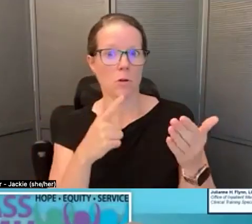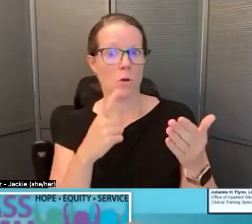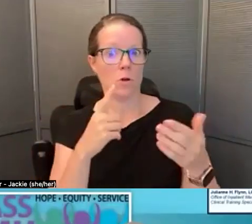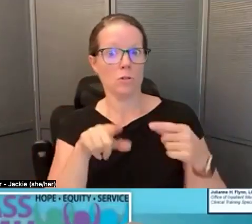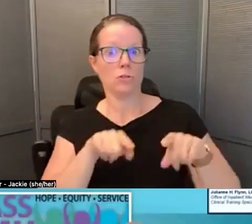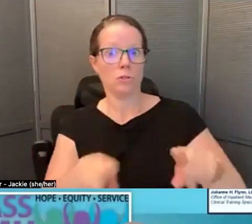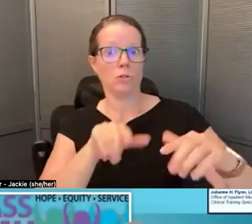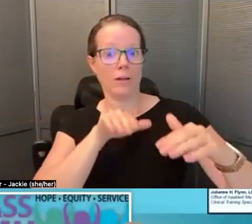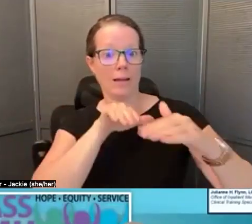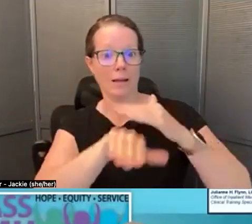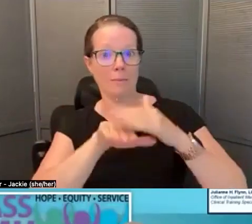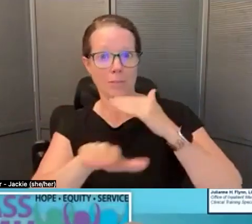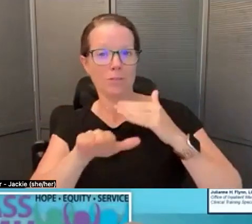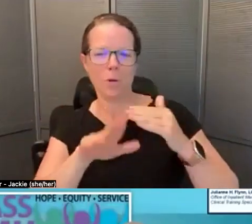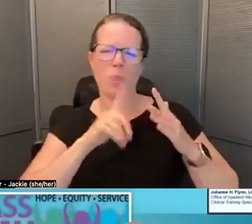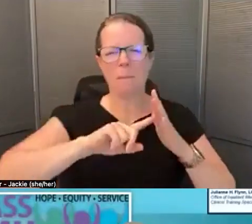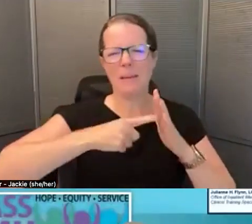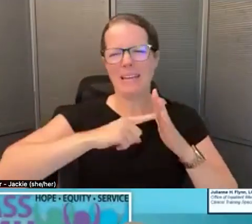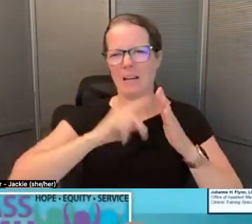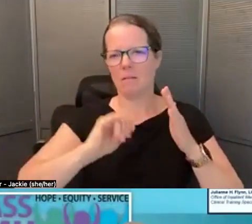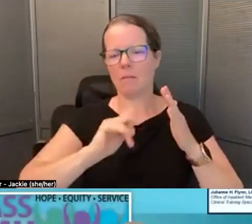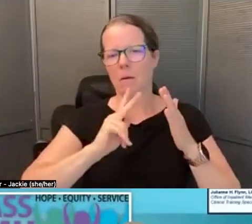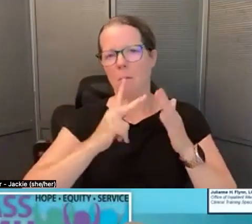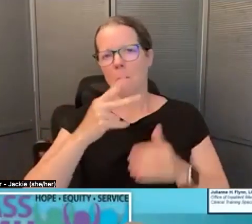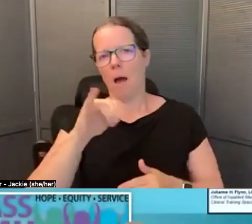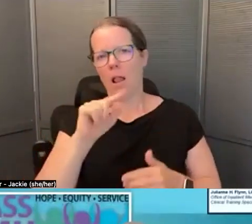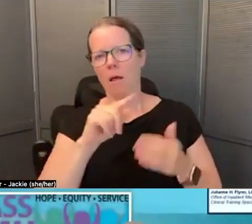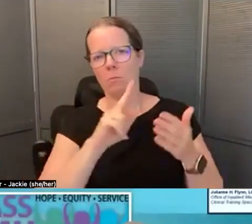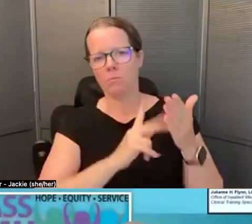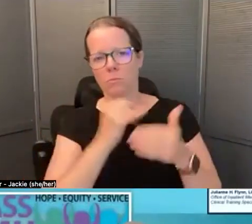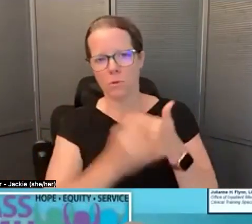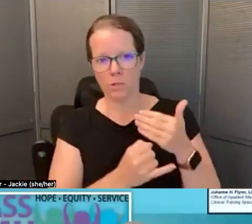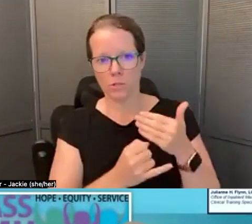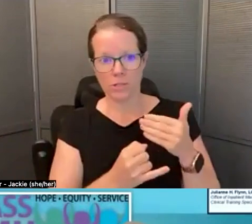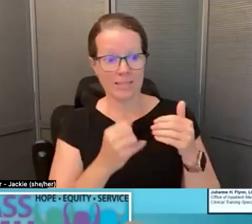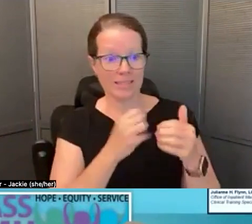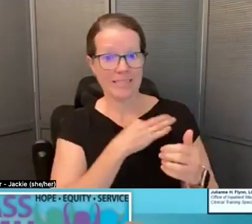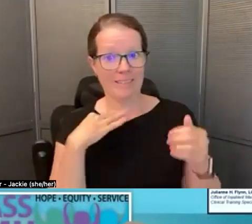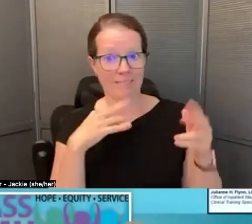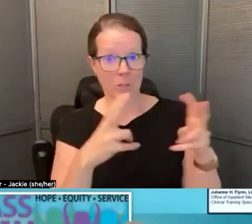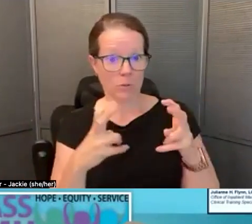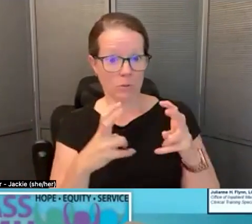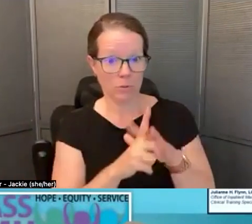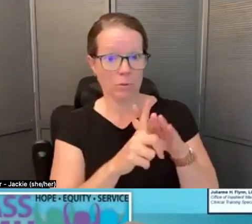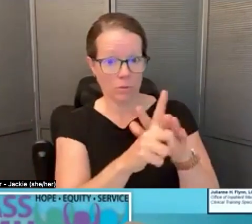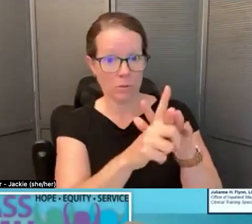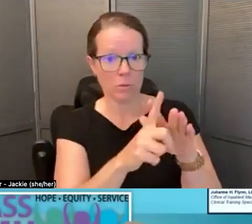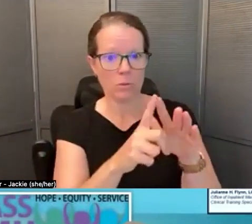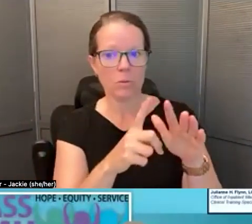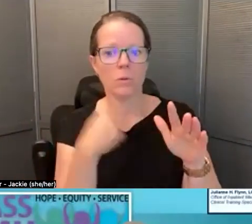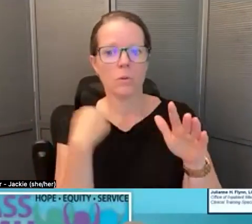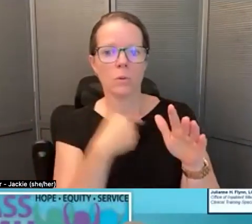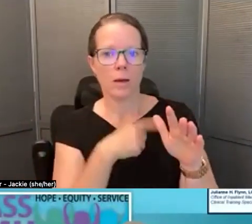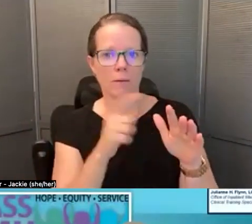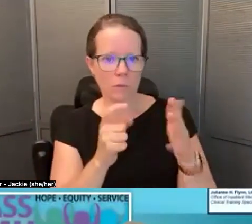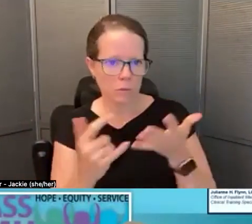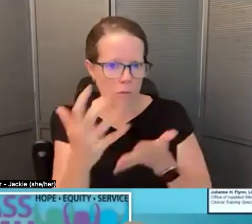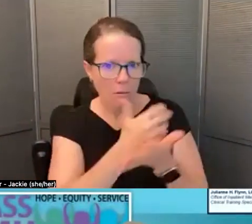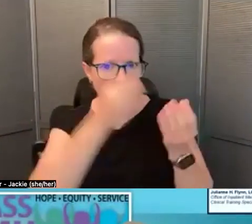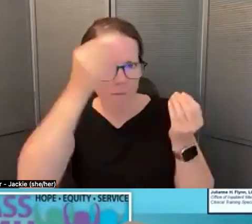the pilot project, and we had to gather enough information for our